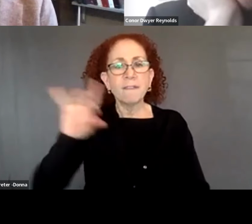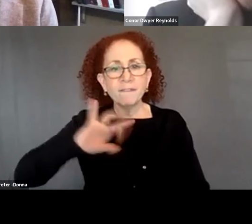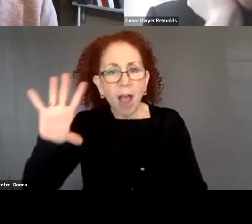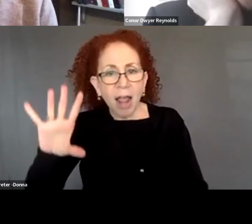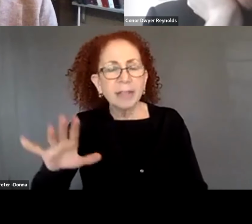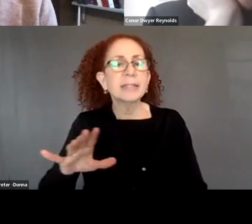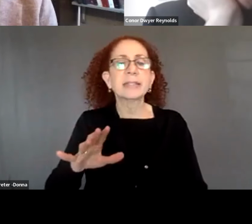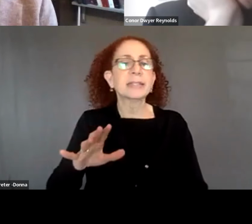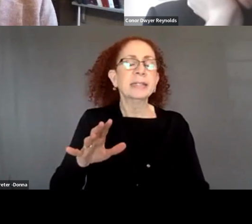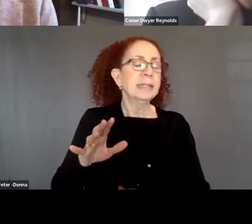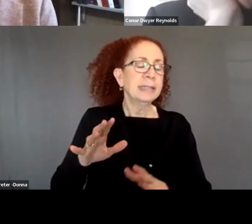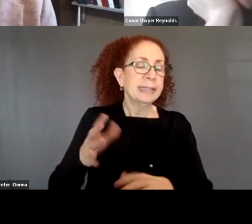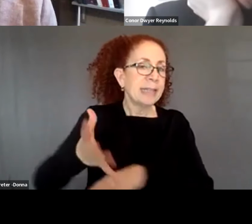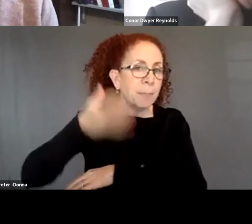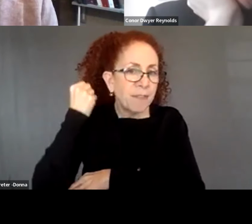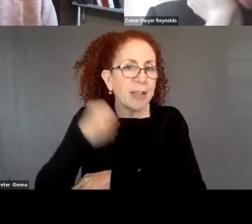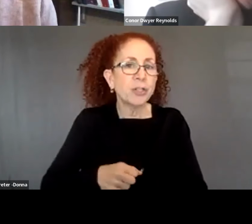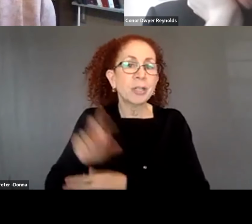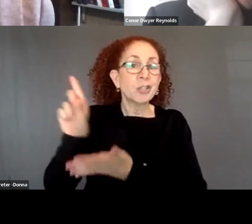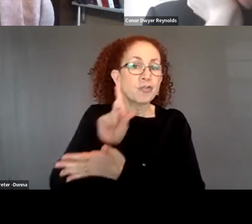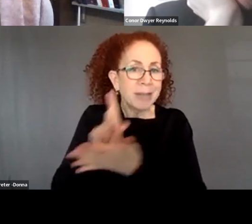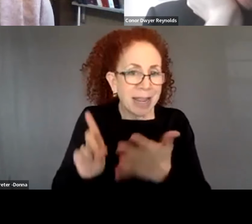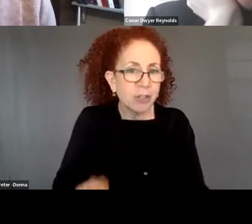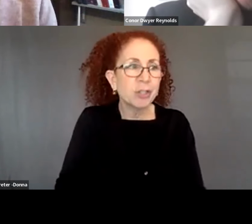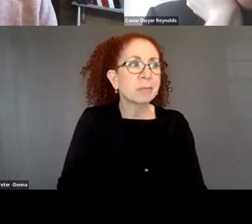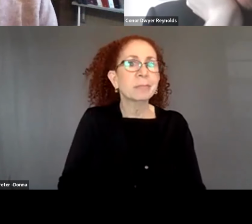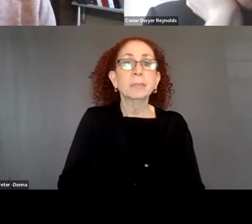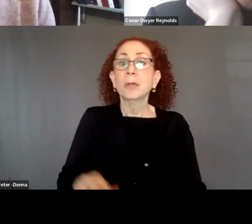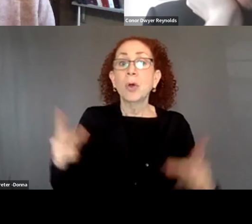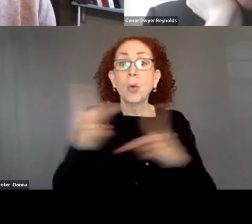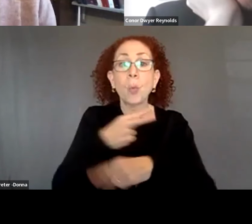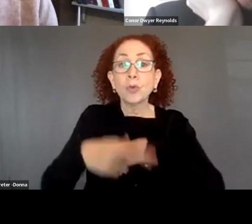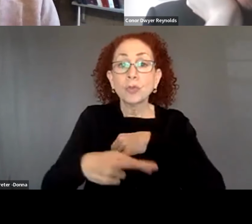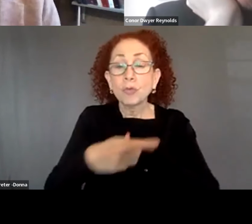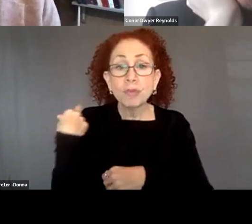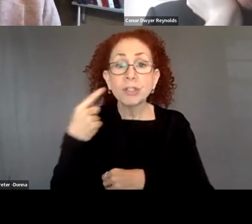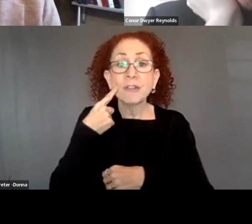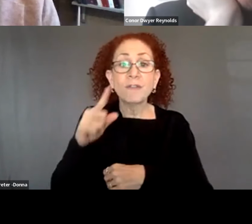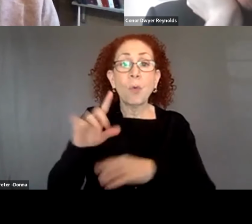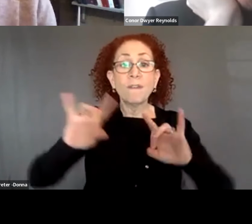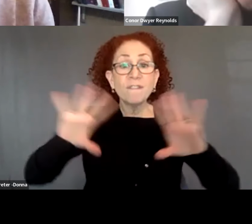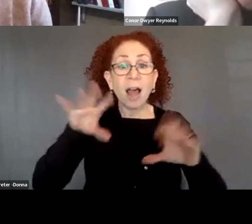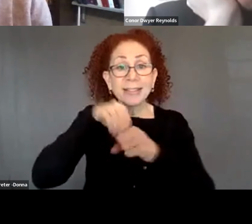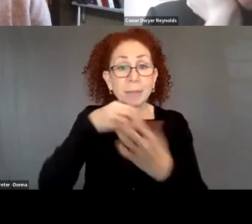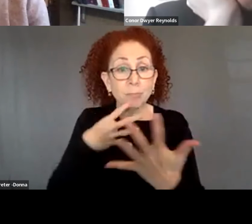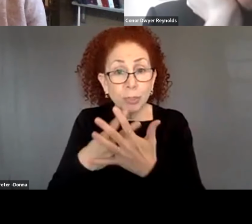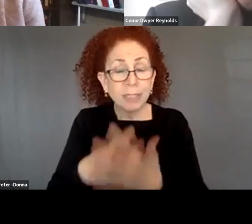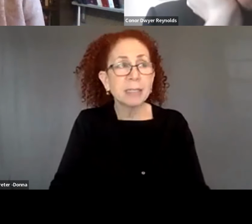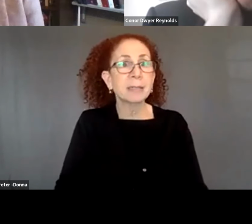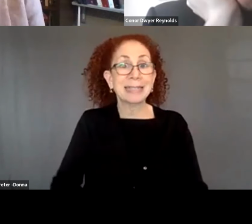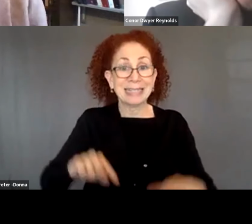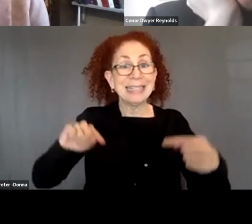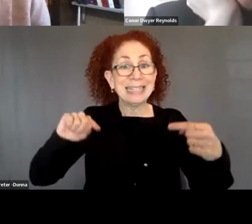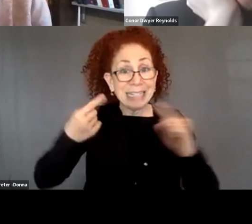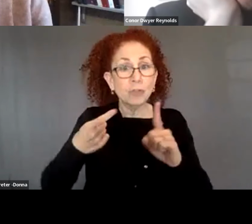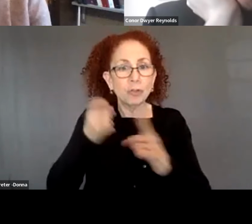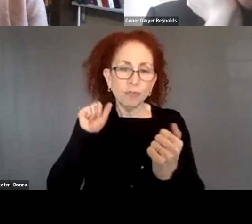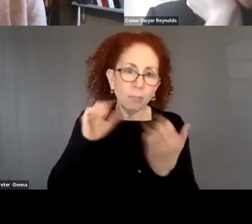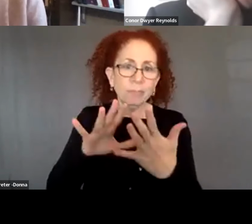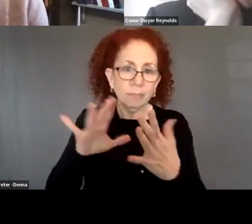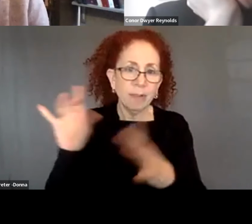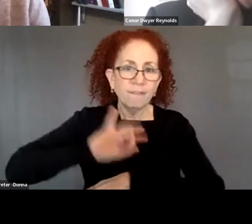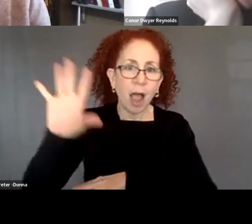and discrimination. Incarcerated people with disabilities are at greater risk for encountering violence while in prison and suffering injuries from these violent encounters.